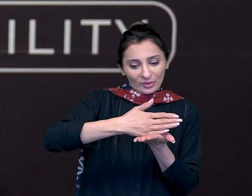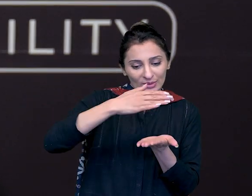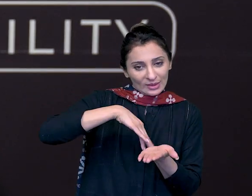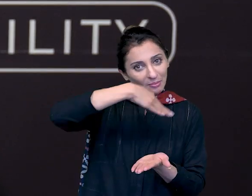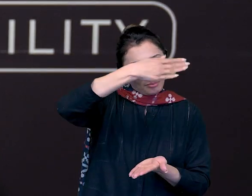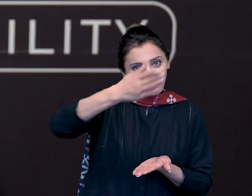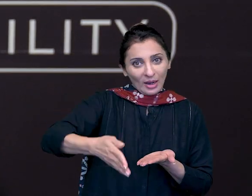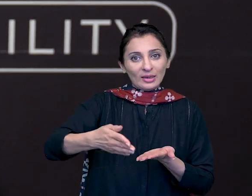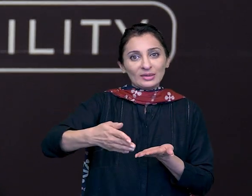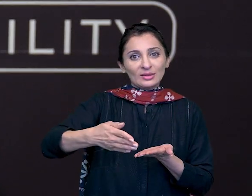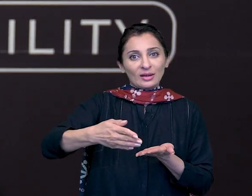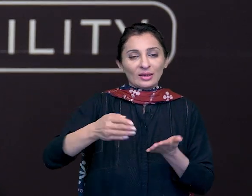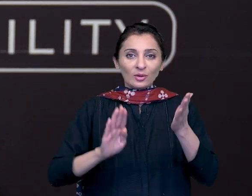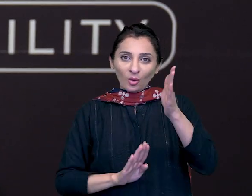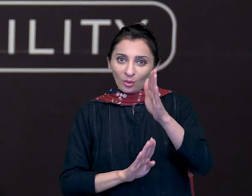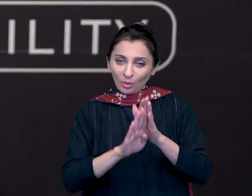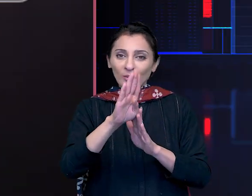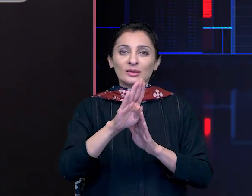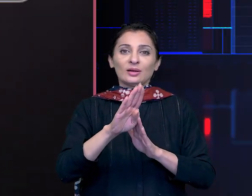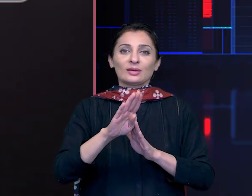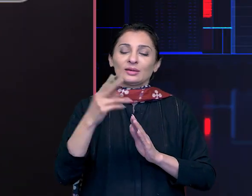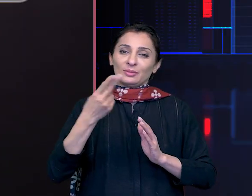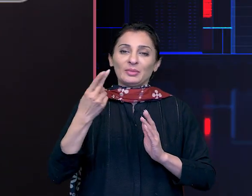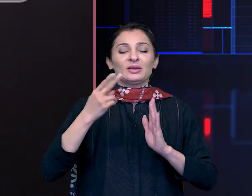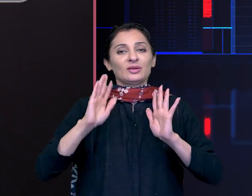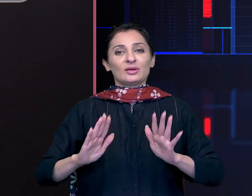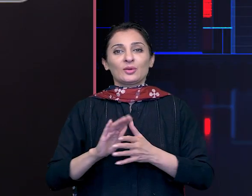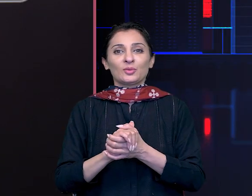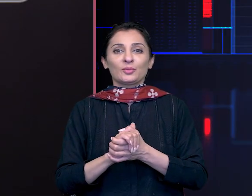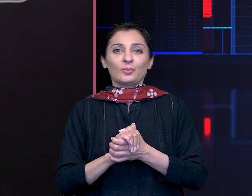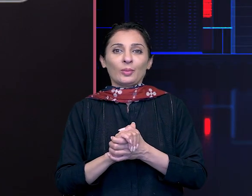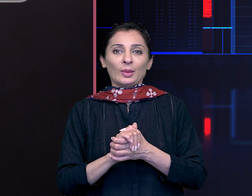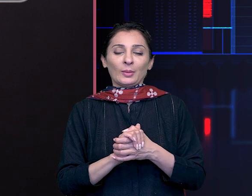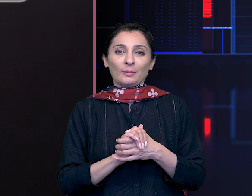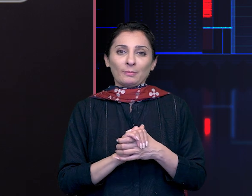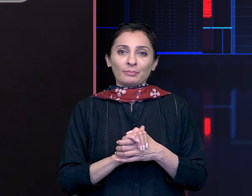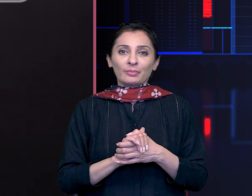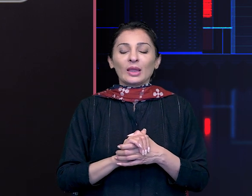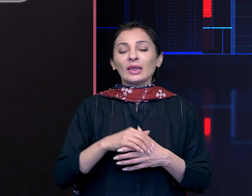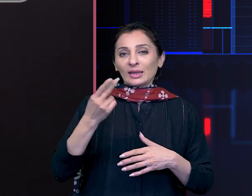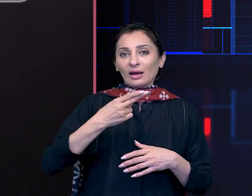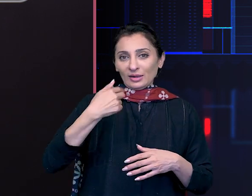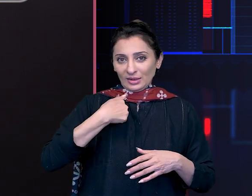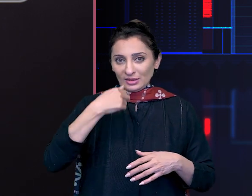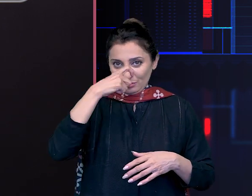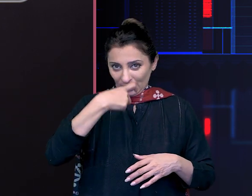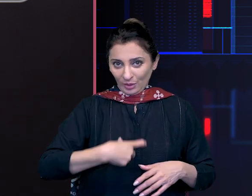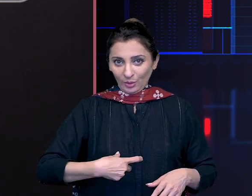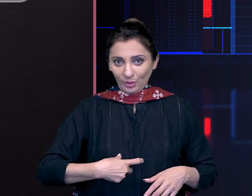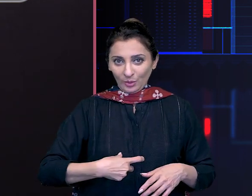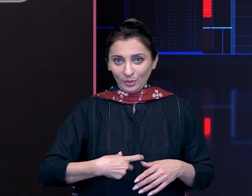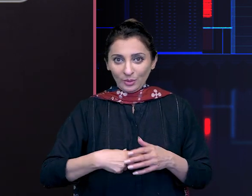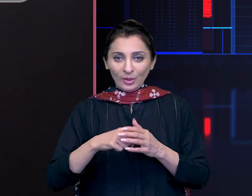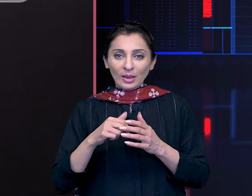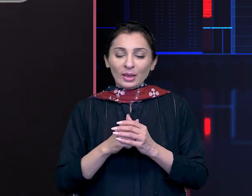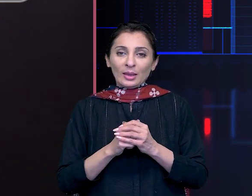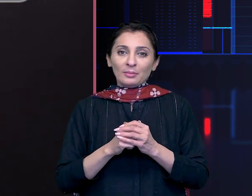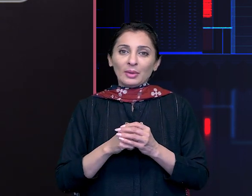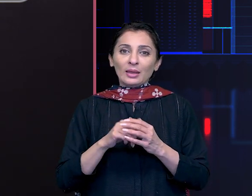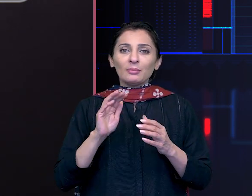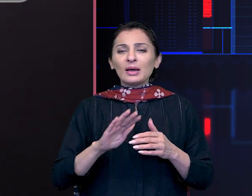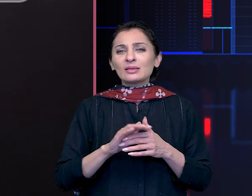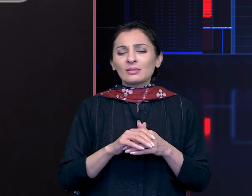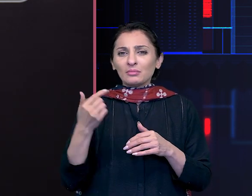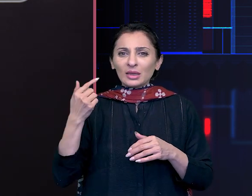and challenge myself as well. Being an independent artist and being an artist that's from not an artistic background or